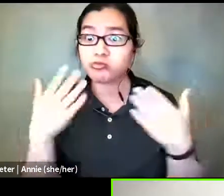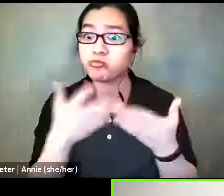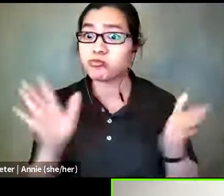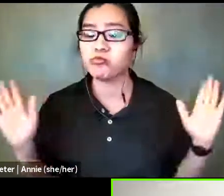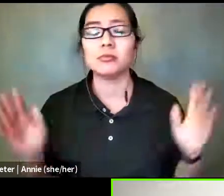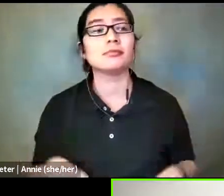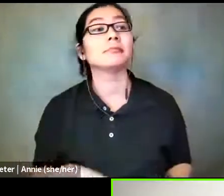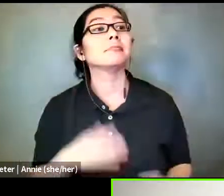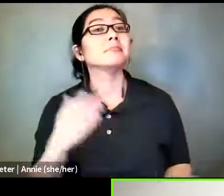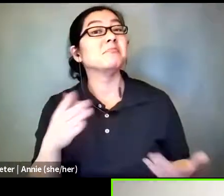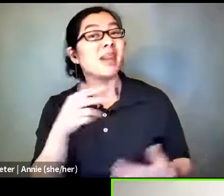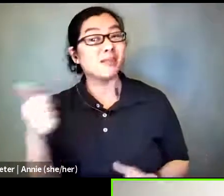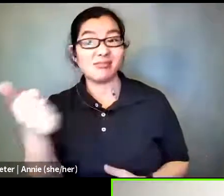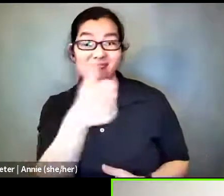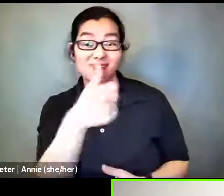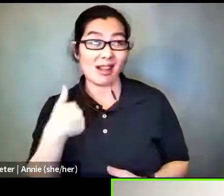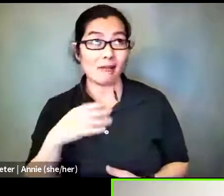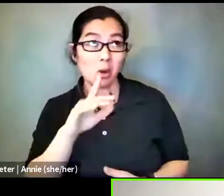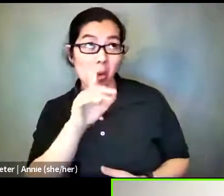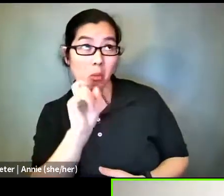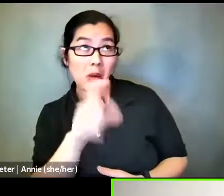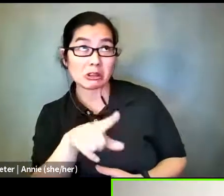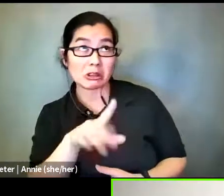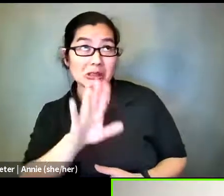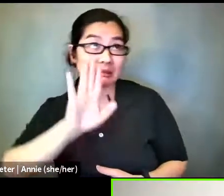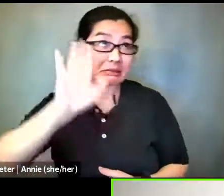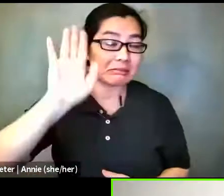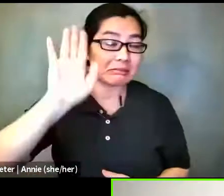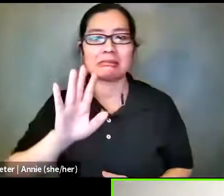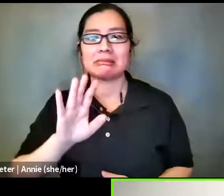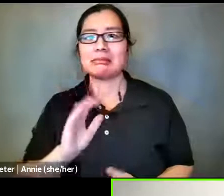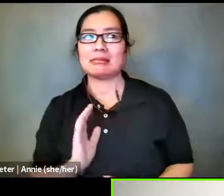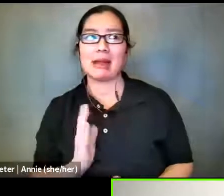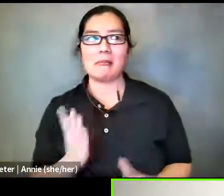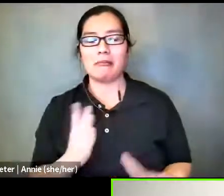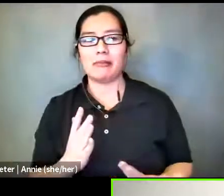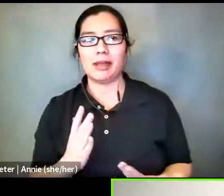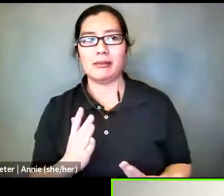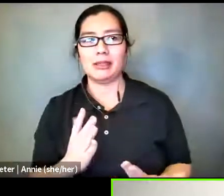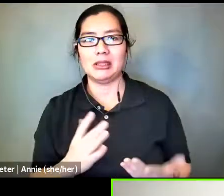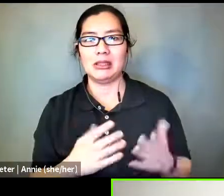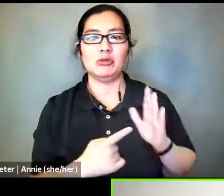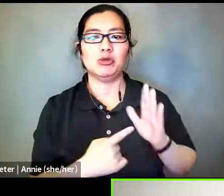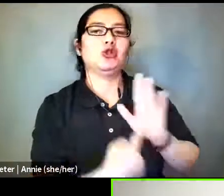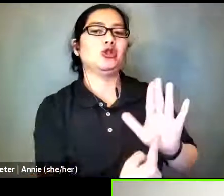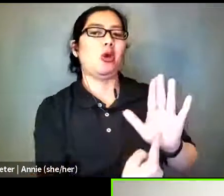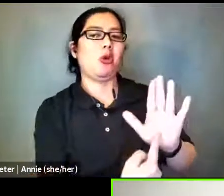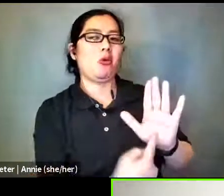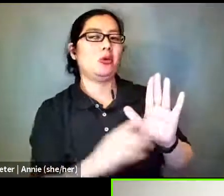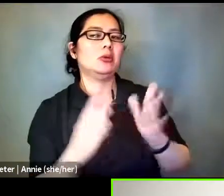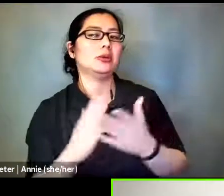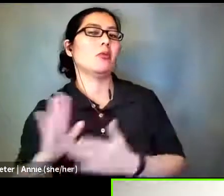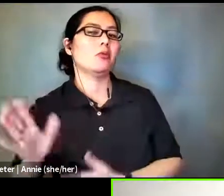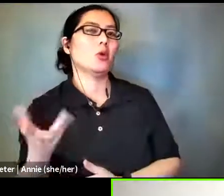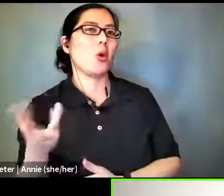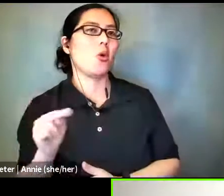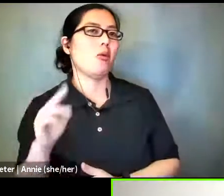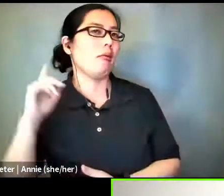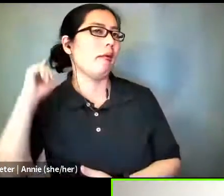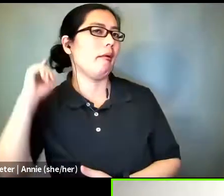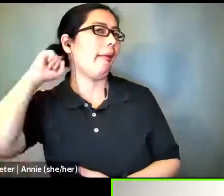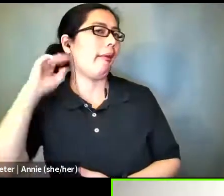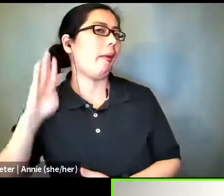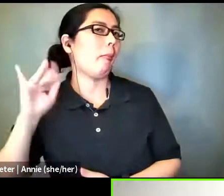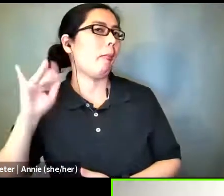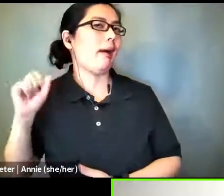good questions, or that they might indicate some of your own feelings. That's okay. Share them.